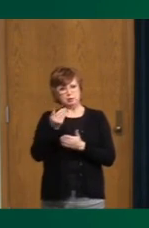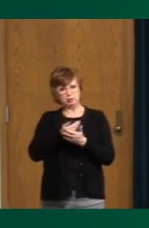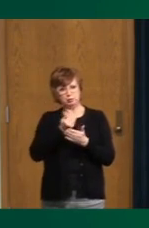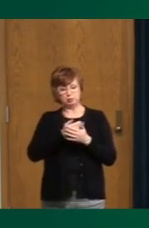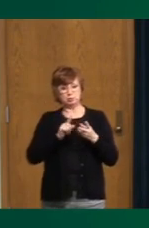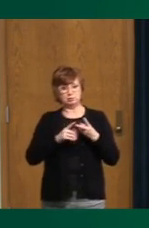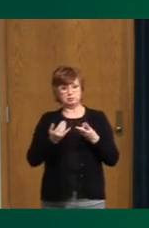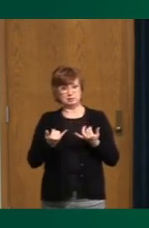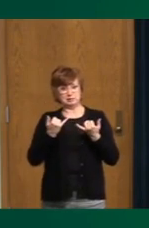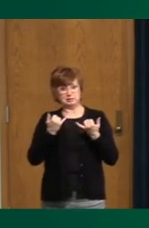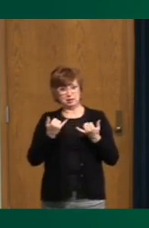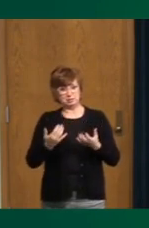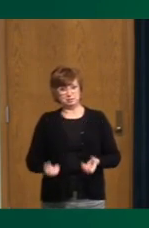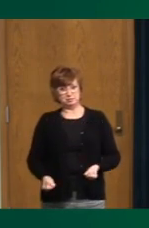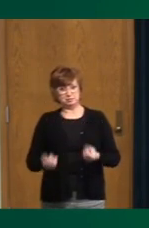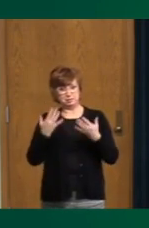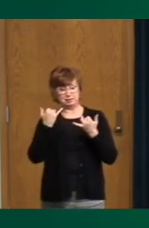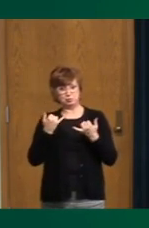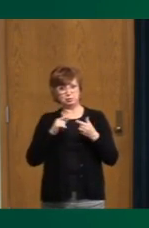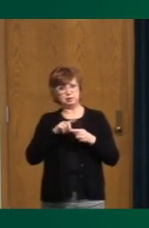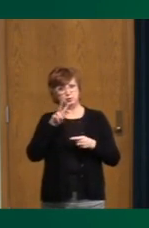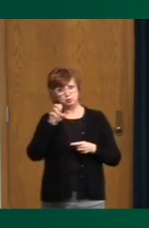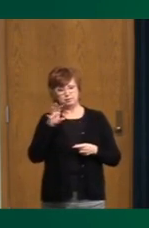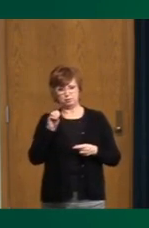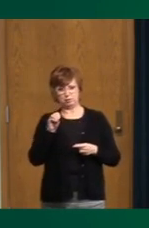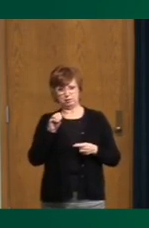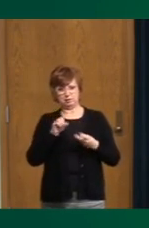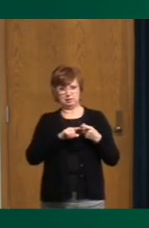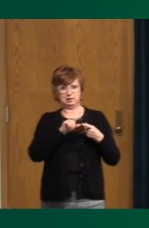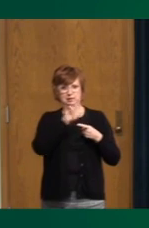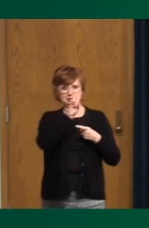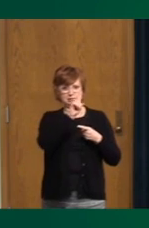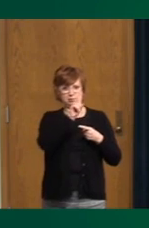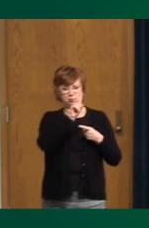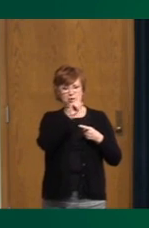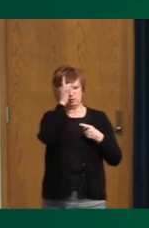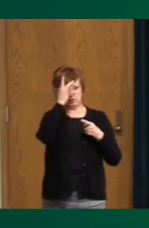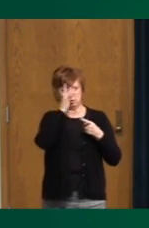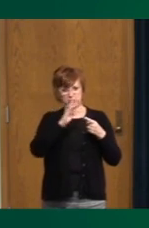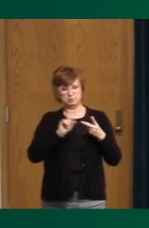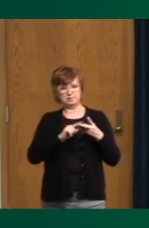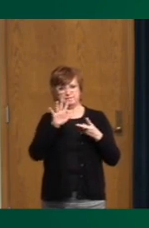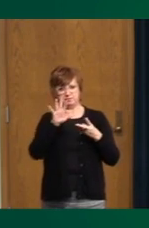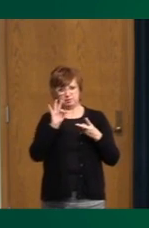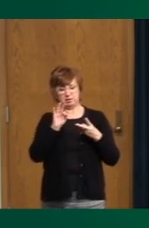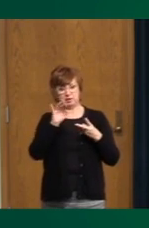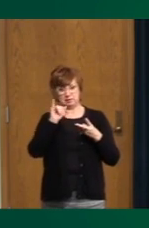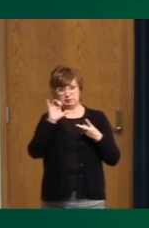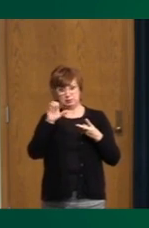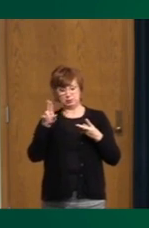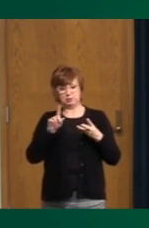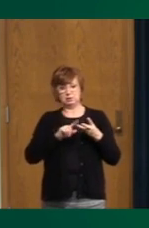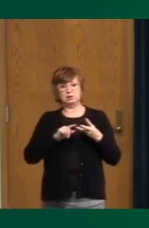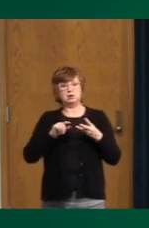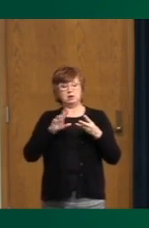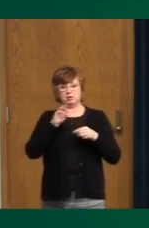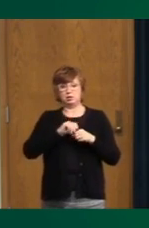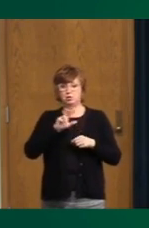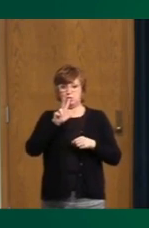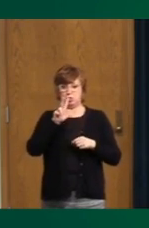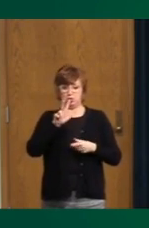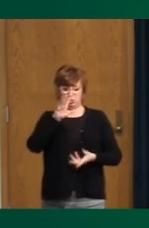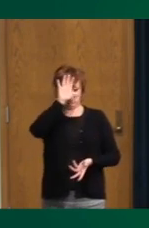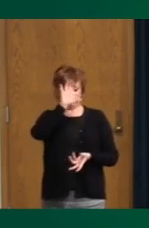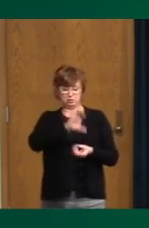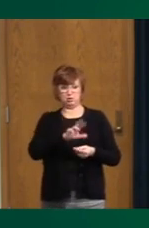240 confirmed cases, 71 in hospital, of which 15 are in ICU, and 38% of our provincial cases are